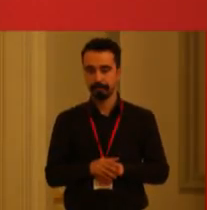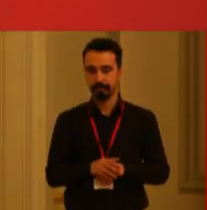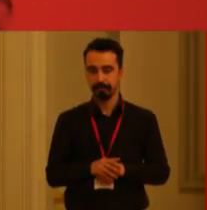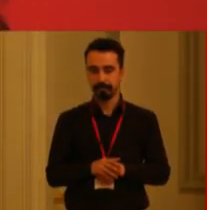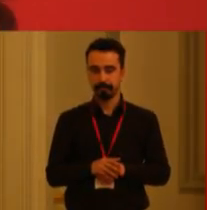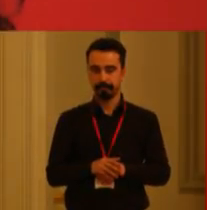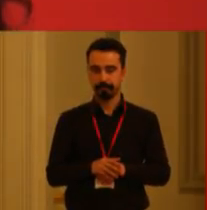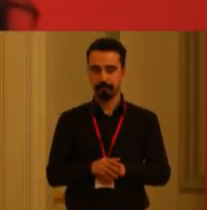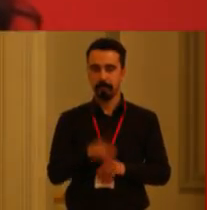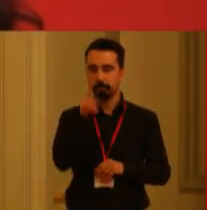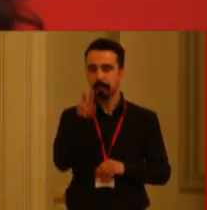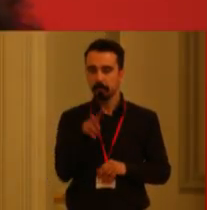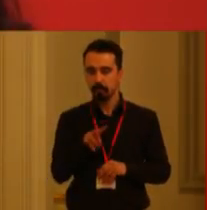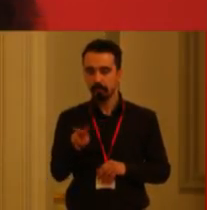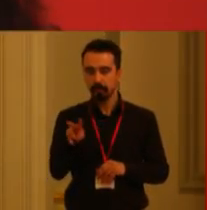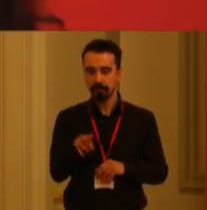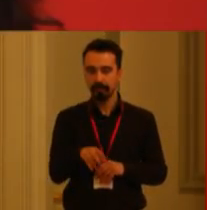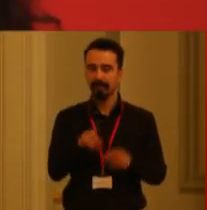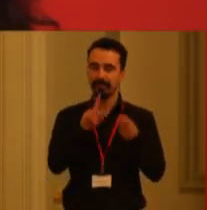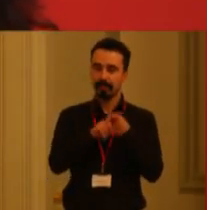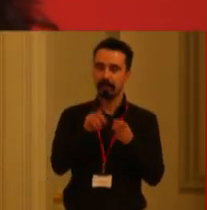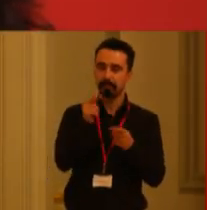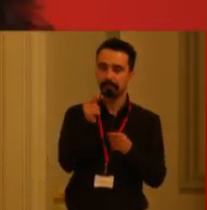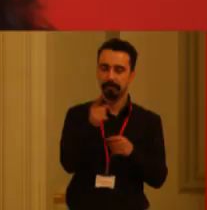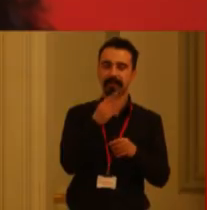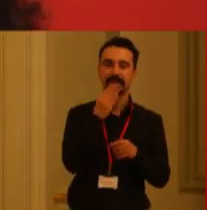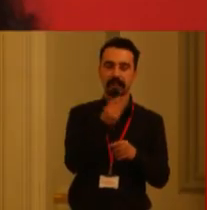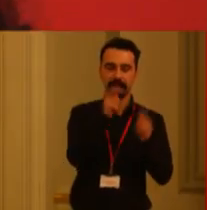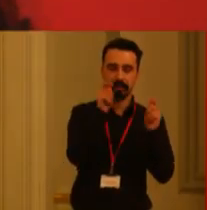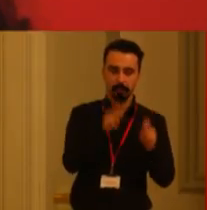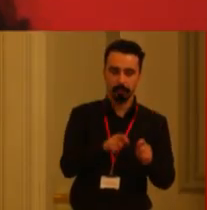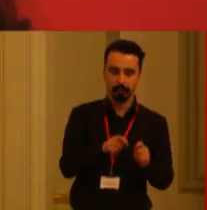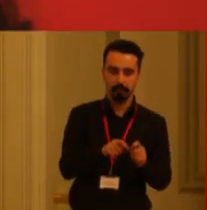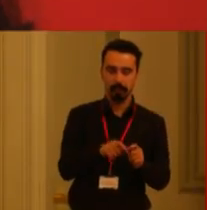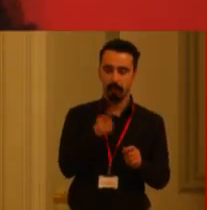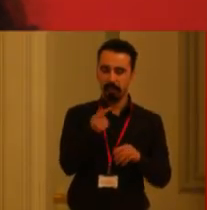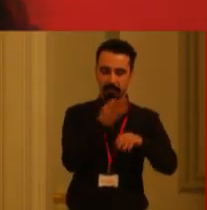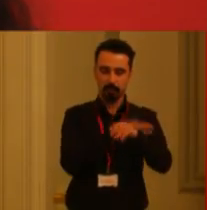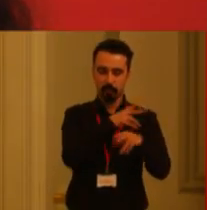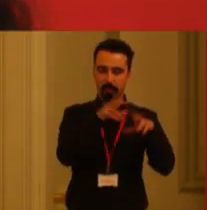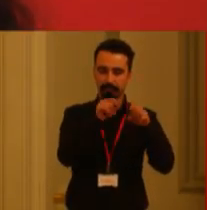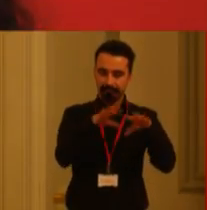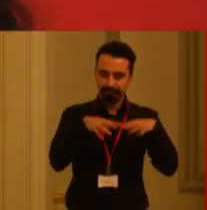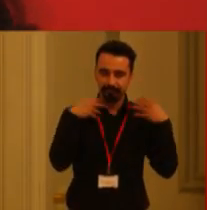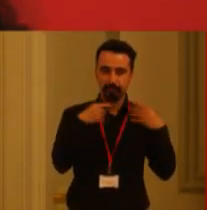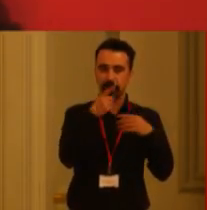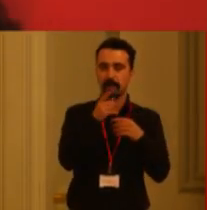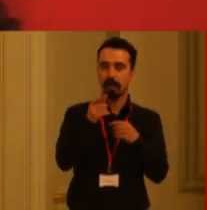going to make participation possible? One way to achieve this, a certain group of young people